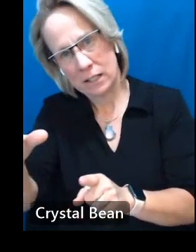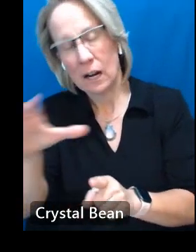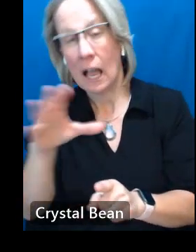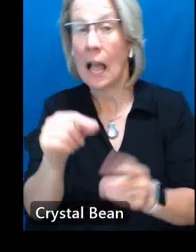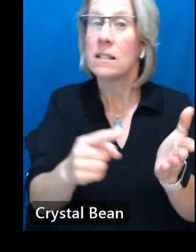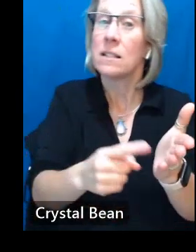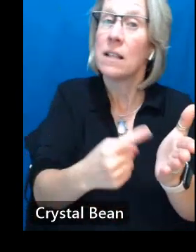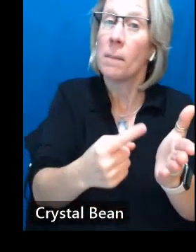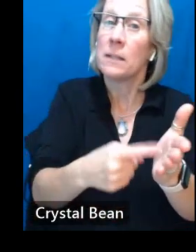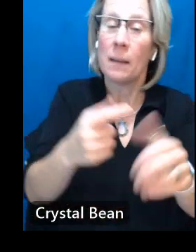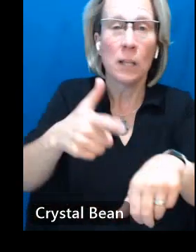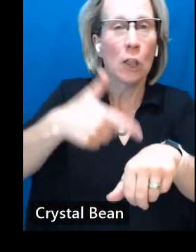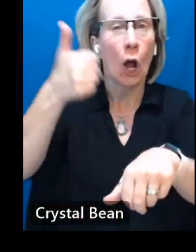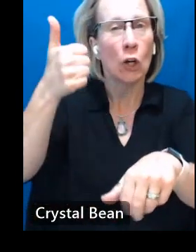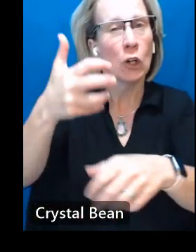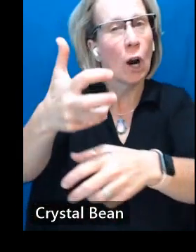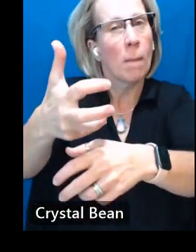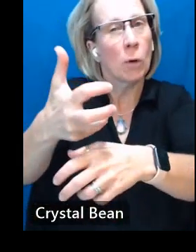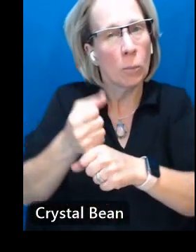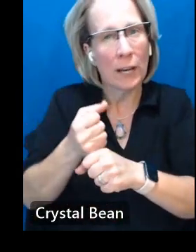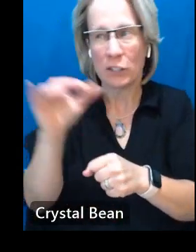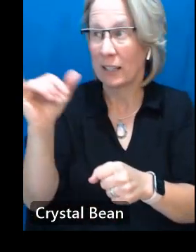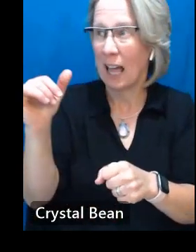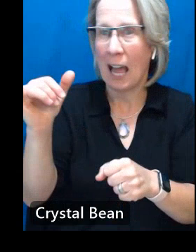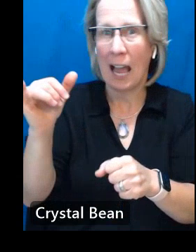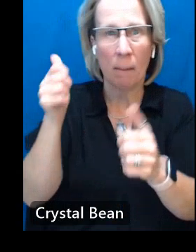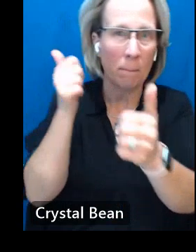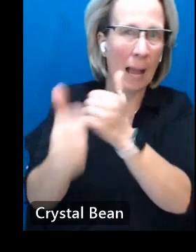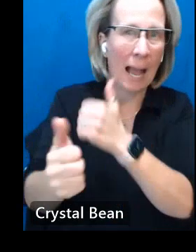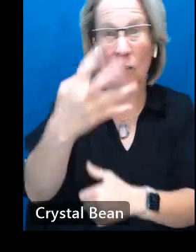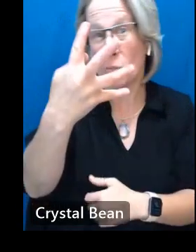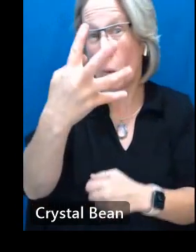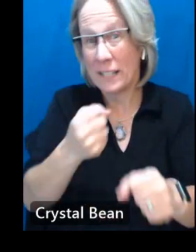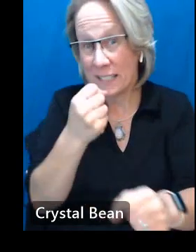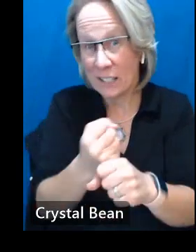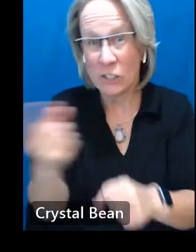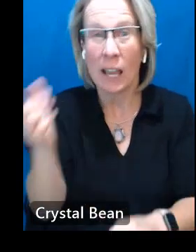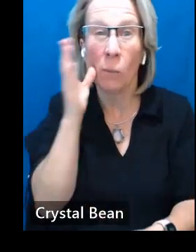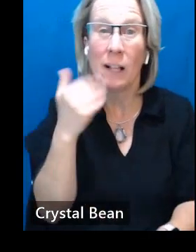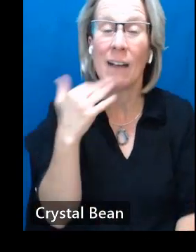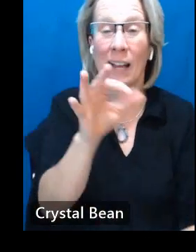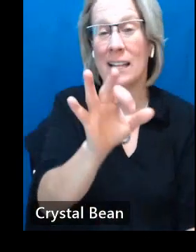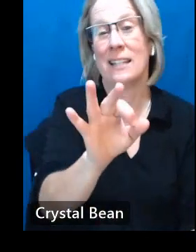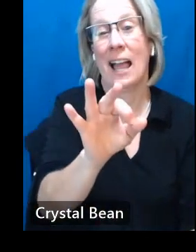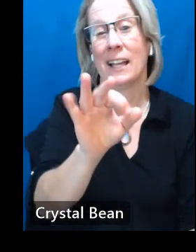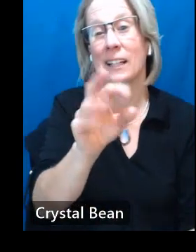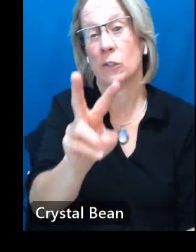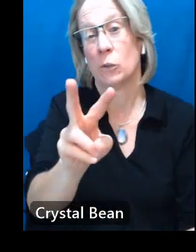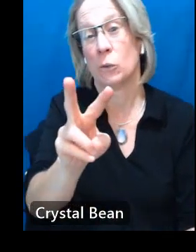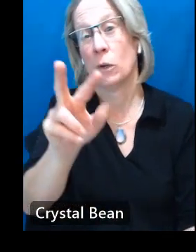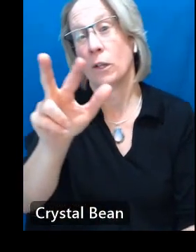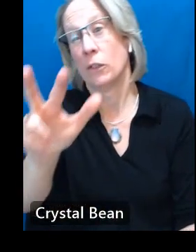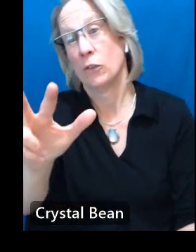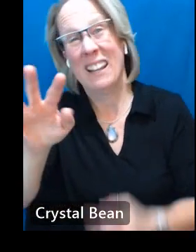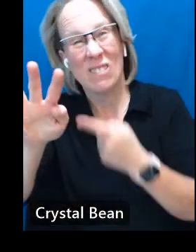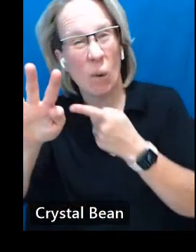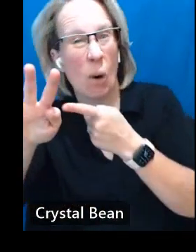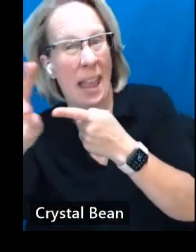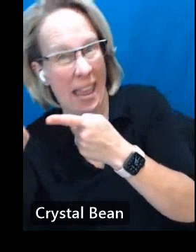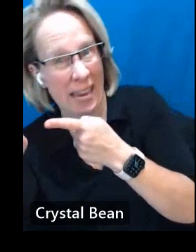valid for like 4 years, and they'll have a Bud Ref of 92348 or something like that, or